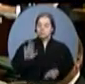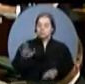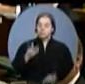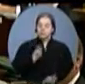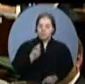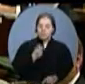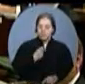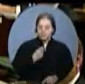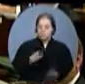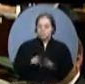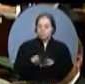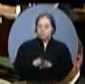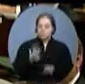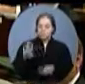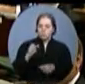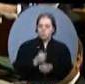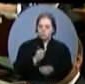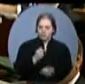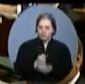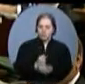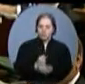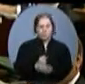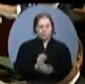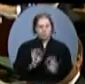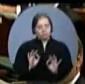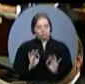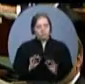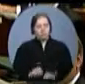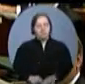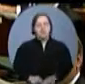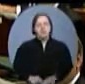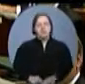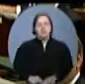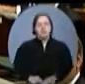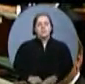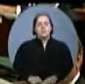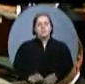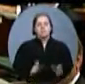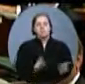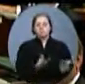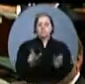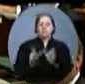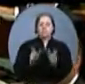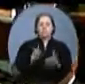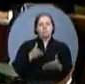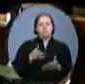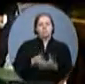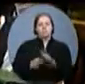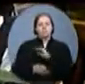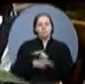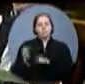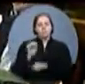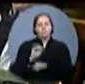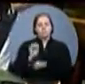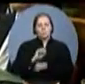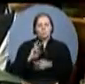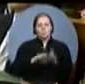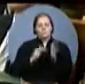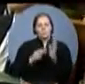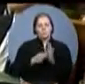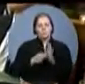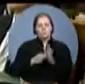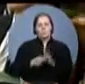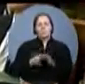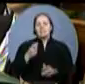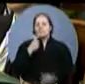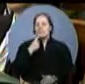crime is to disrupt the criminal enterprises they depend on. Our government legislation, Bill C-26, which has been